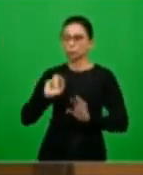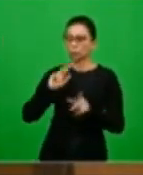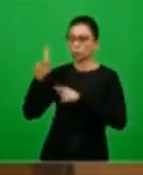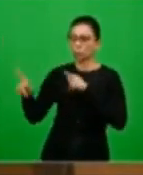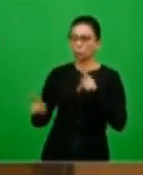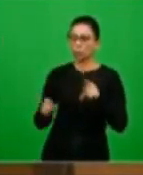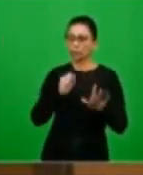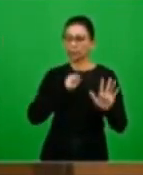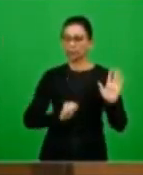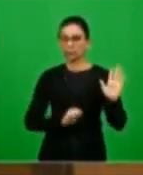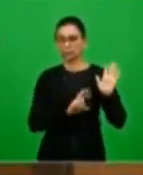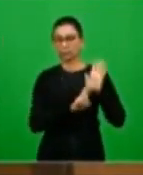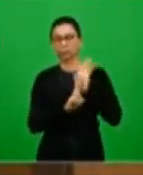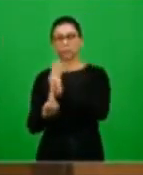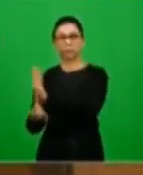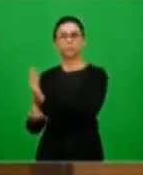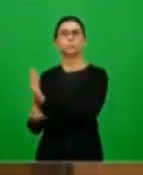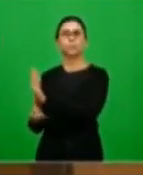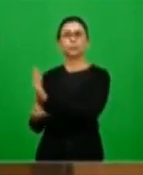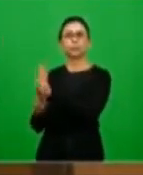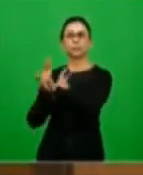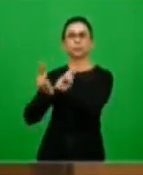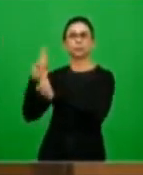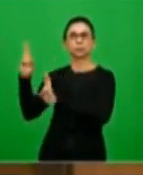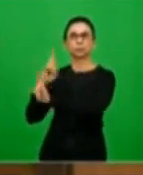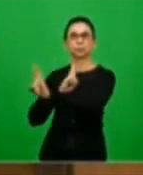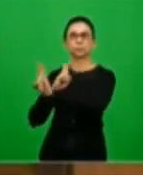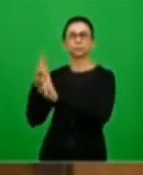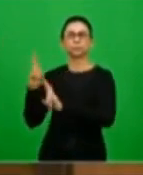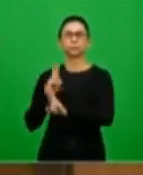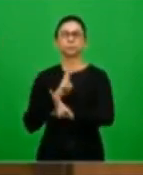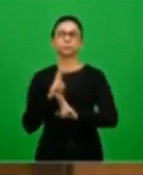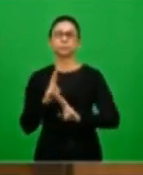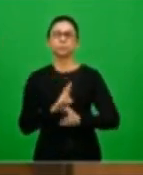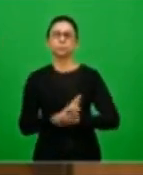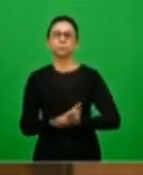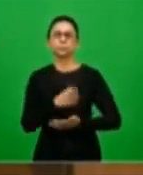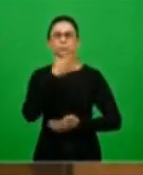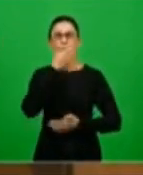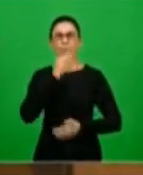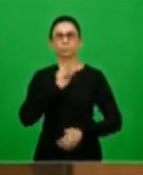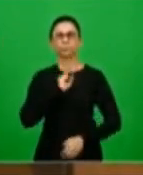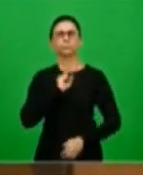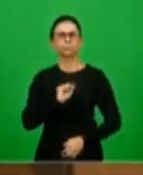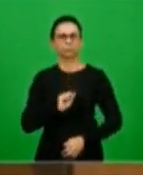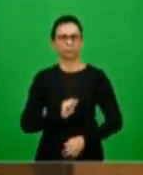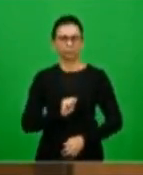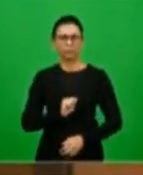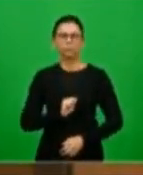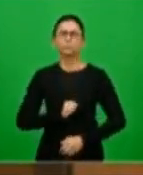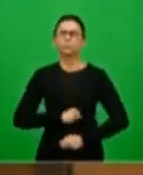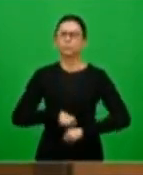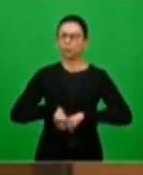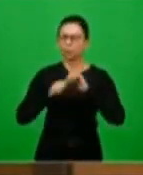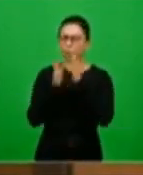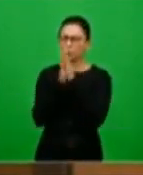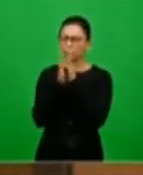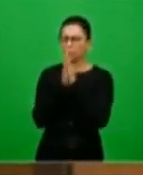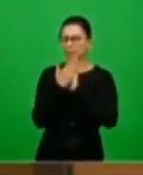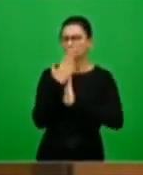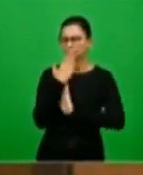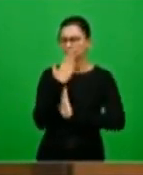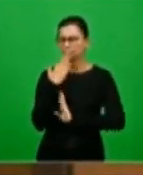of Israel. So in this way, this role of the priest, who was the role of